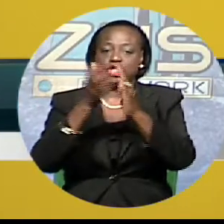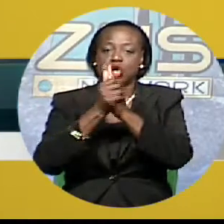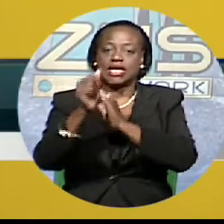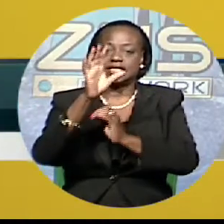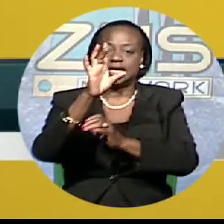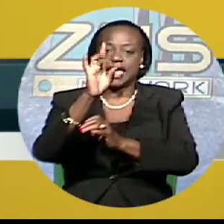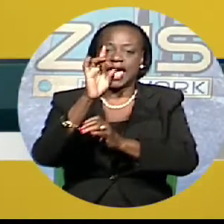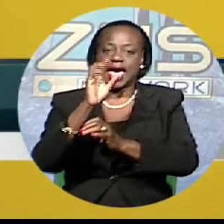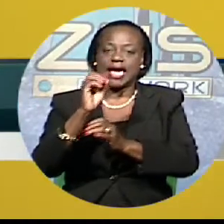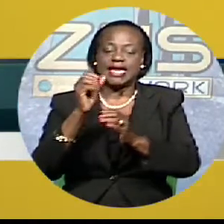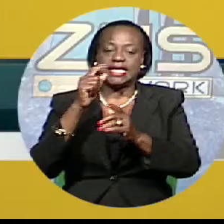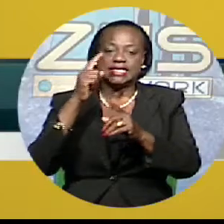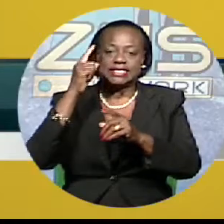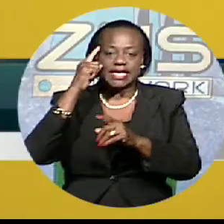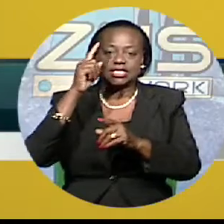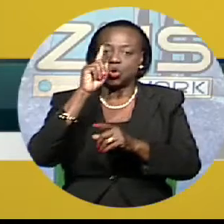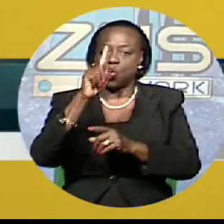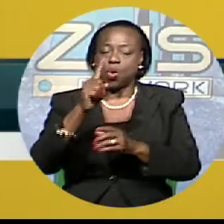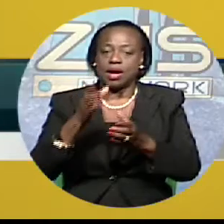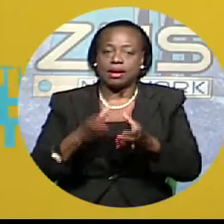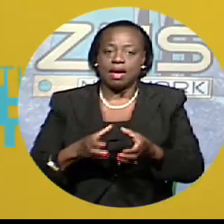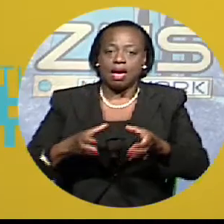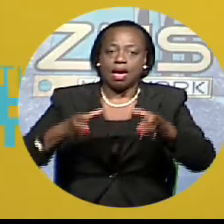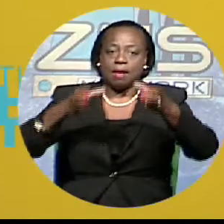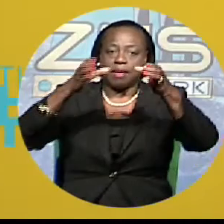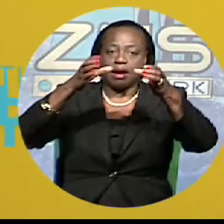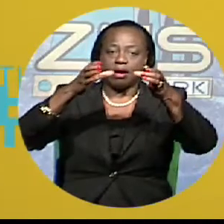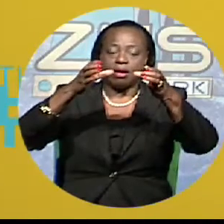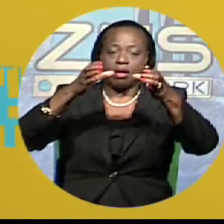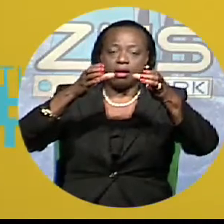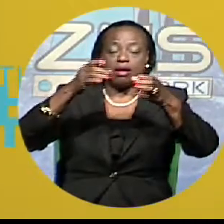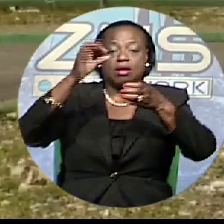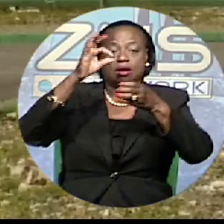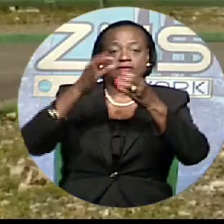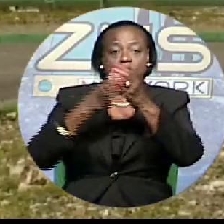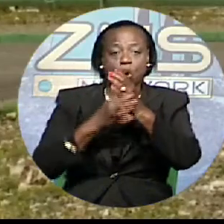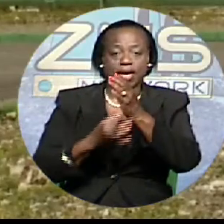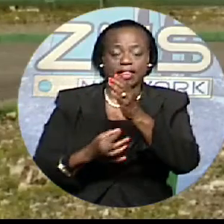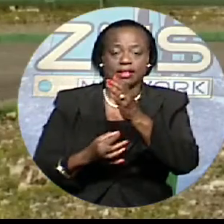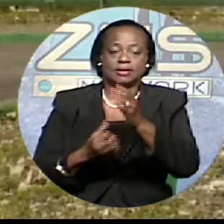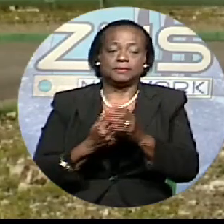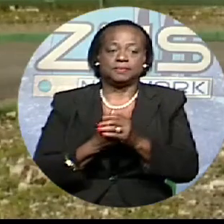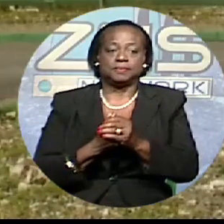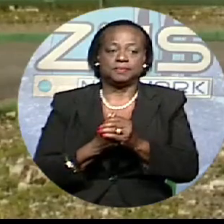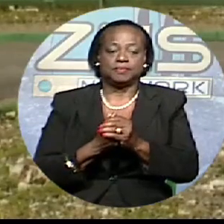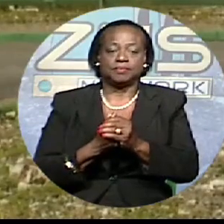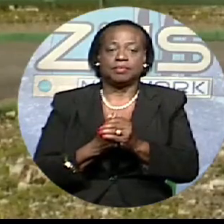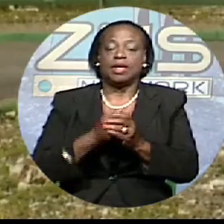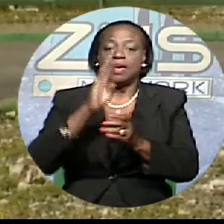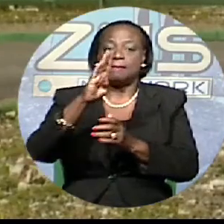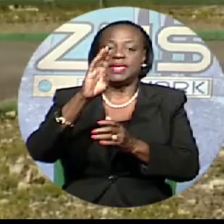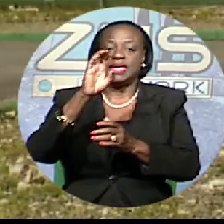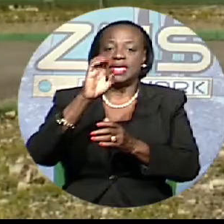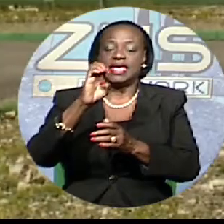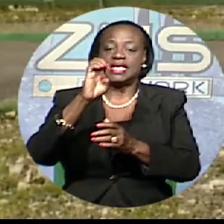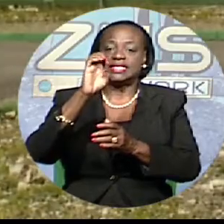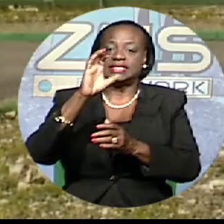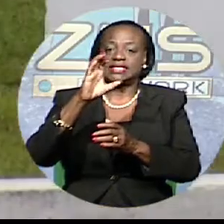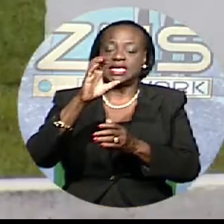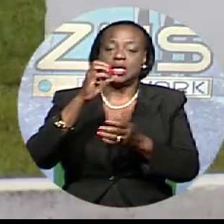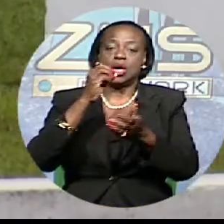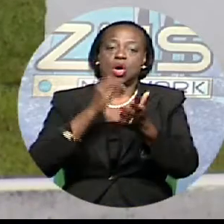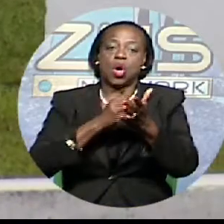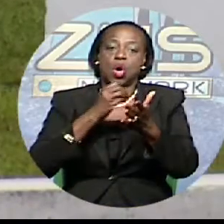$6.80 to 1 barrel of fuel for the diesel oil. Miller says BEC owes its supplier Shell